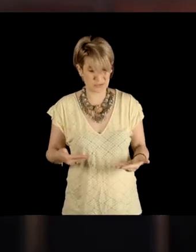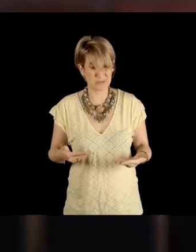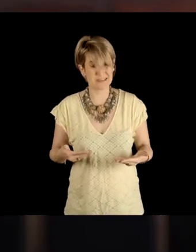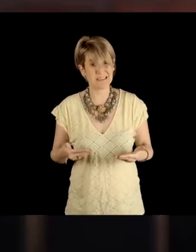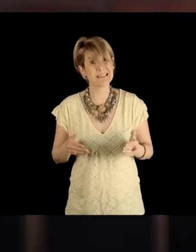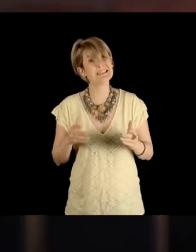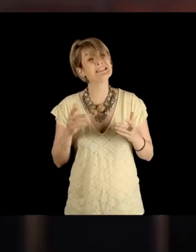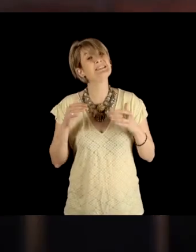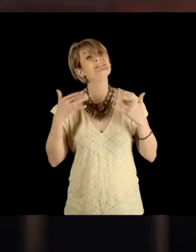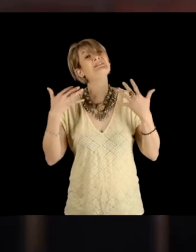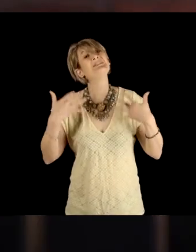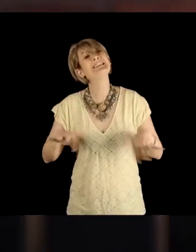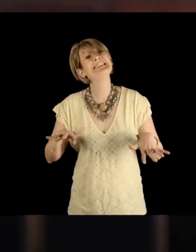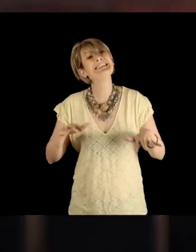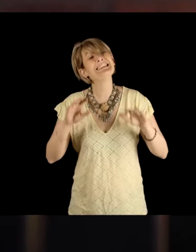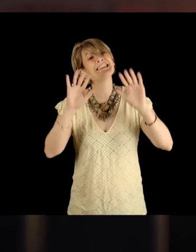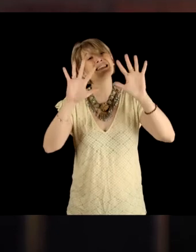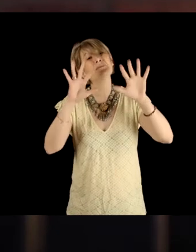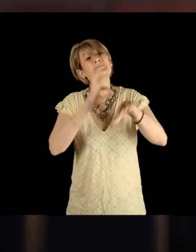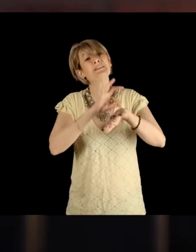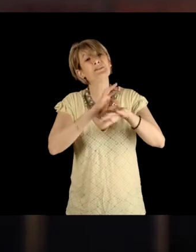Today, when we finish this 10 minutes of cleaning,